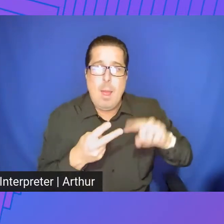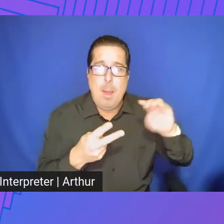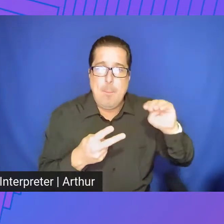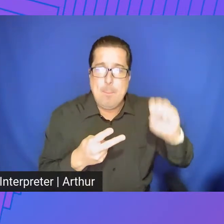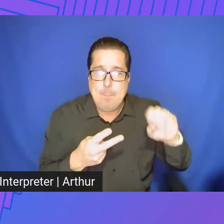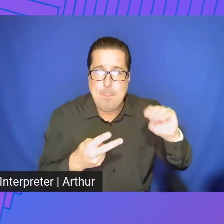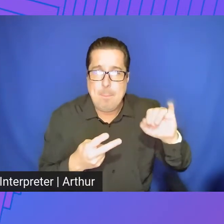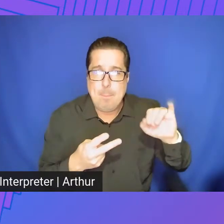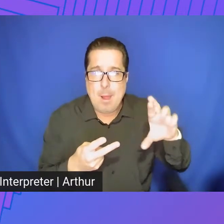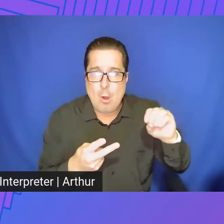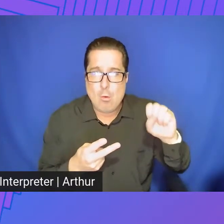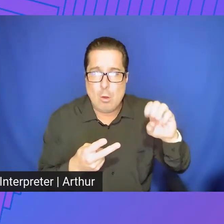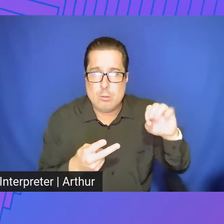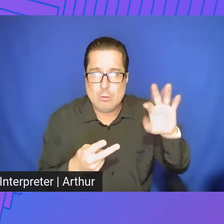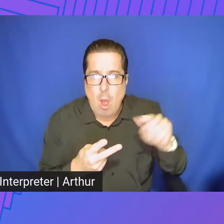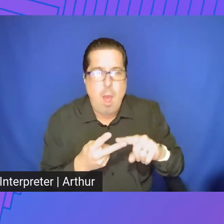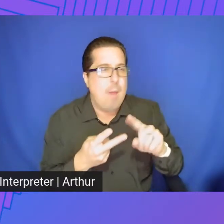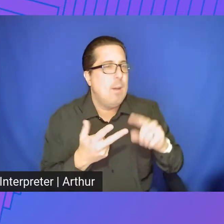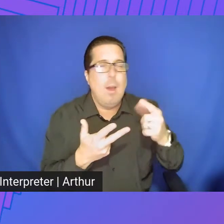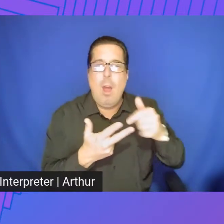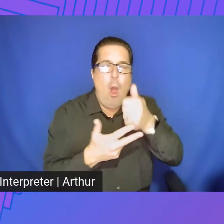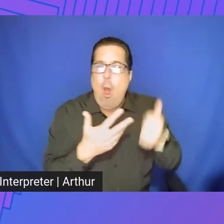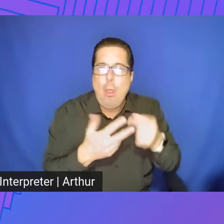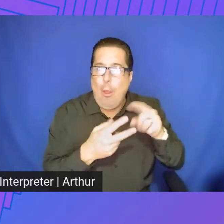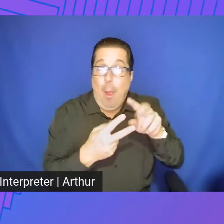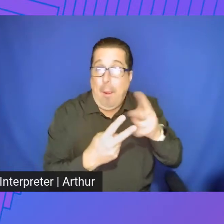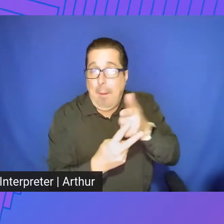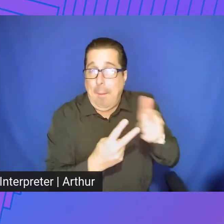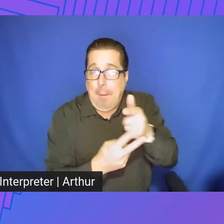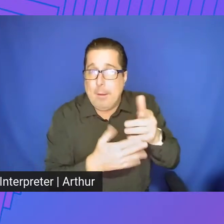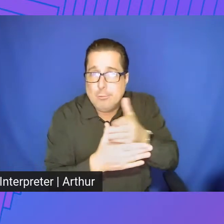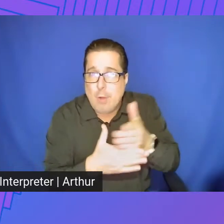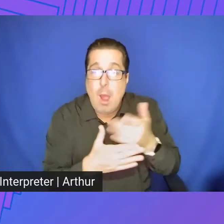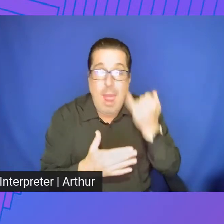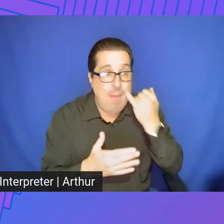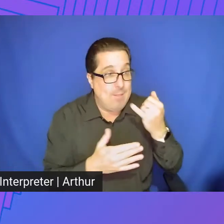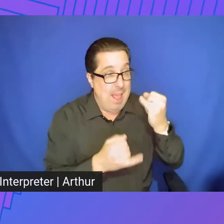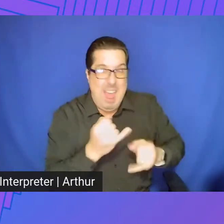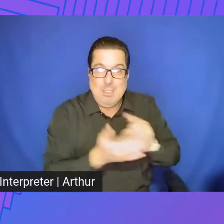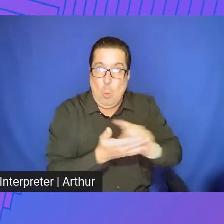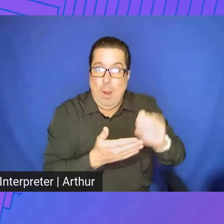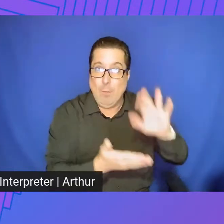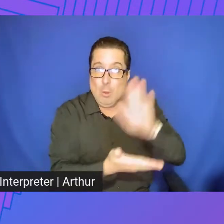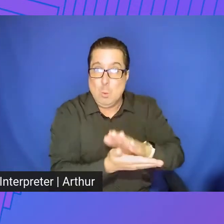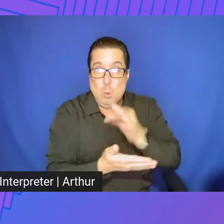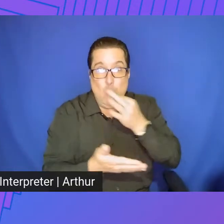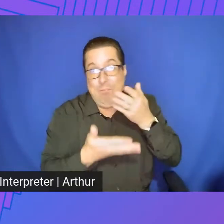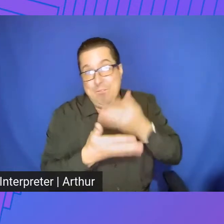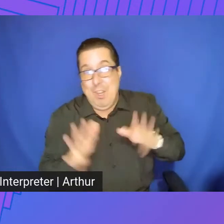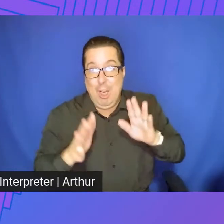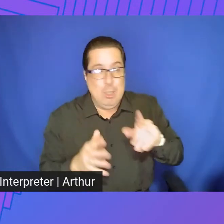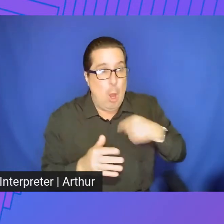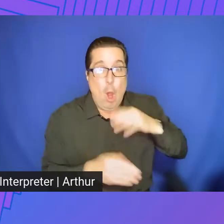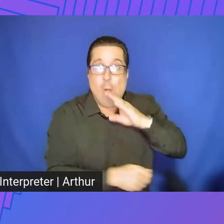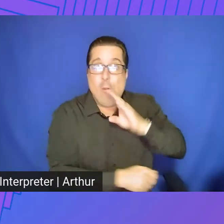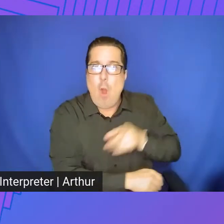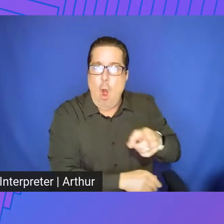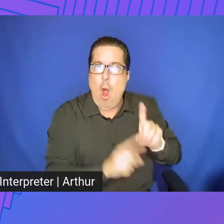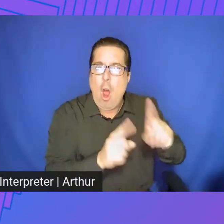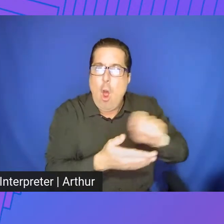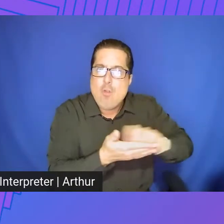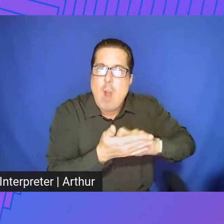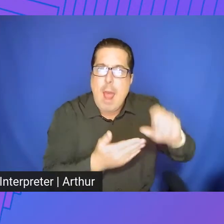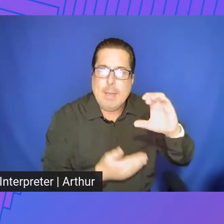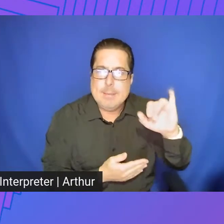them. In these last weeks of school, when things are slow, my daughter has taken to writing Civil War